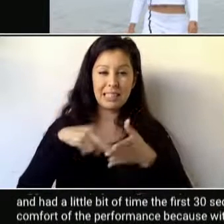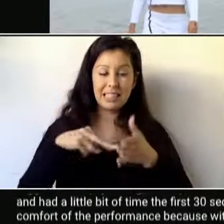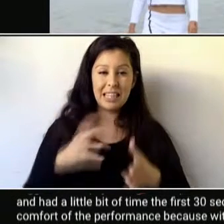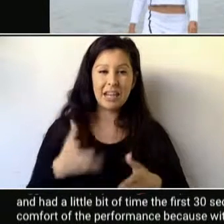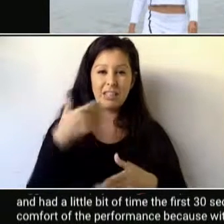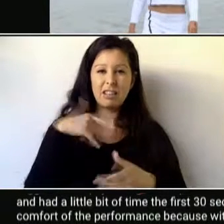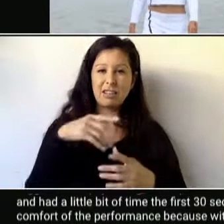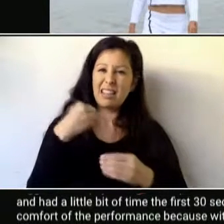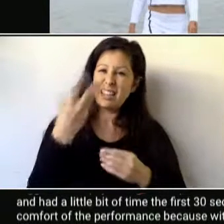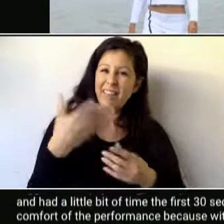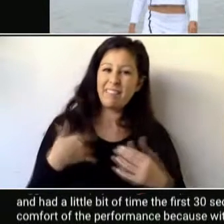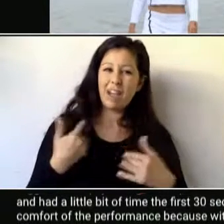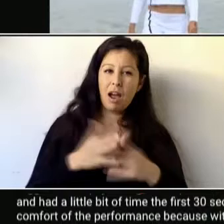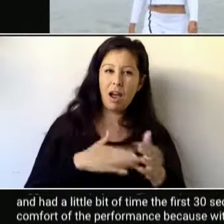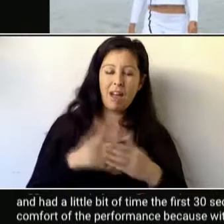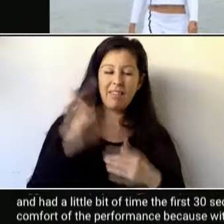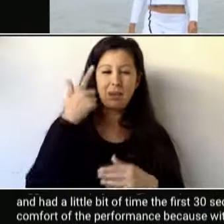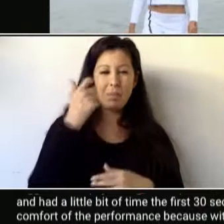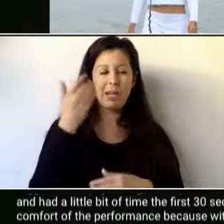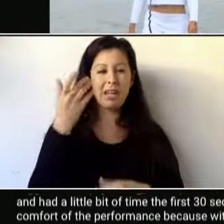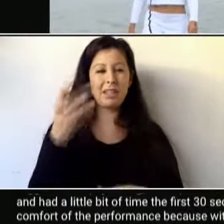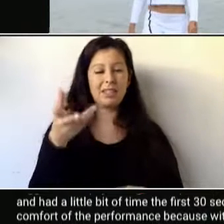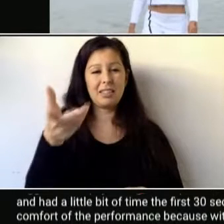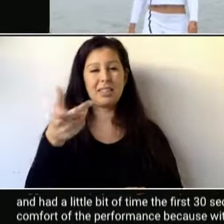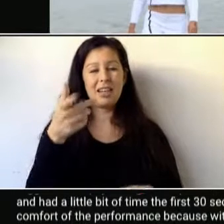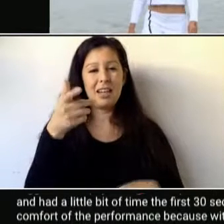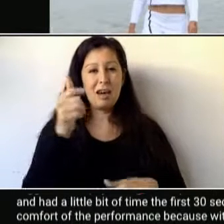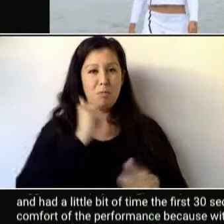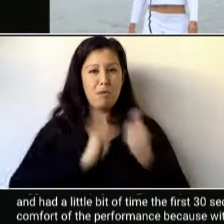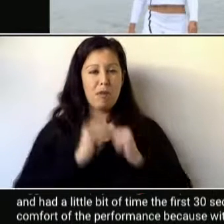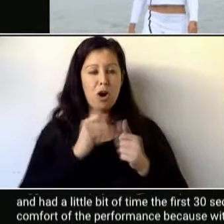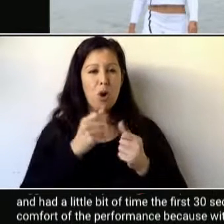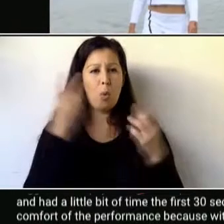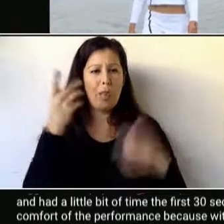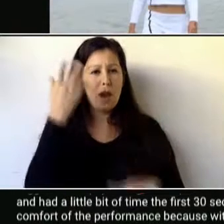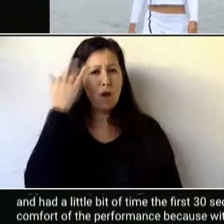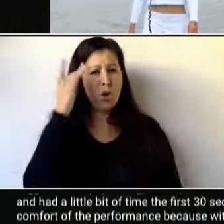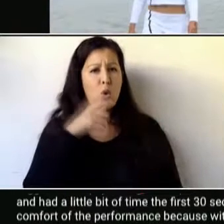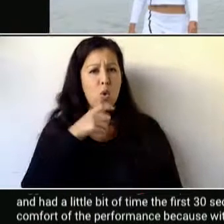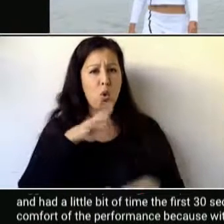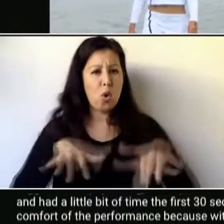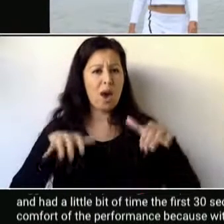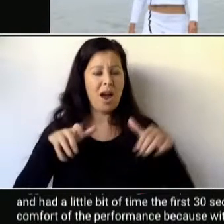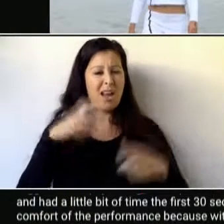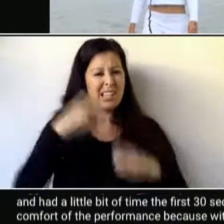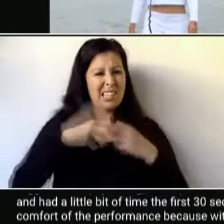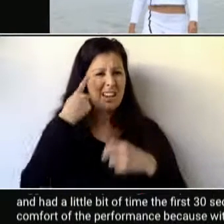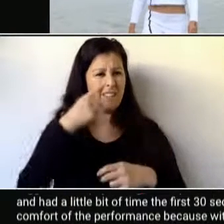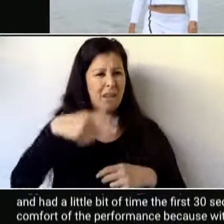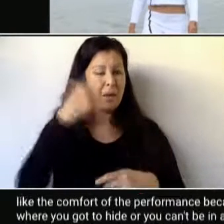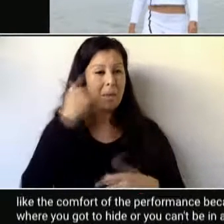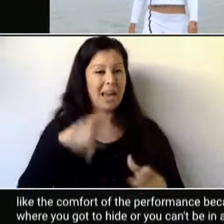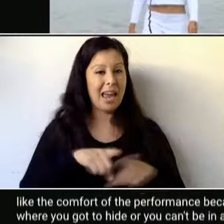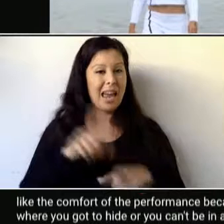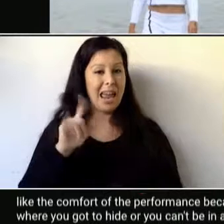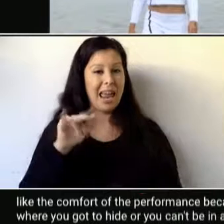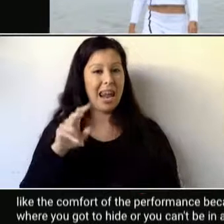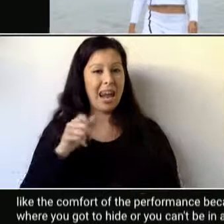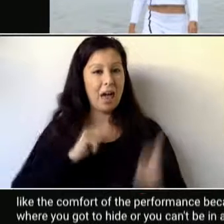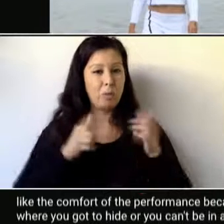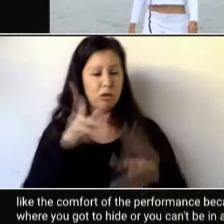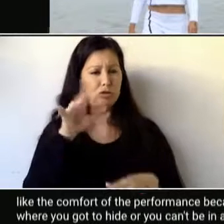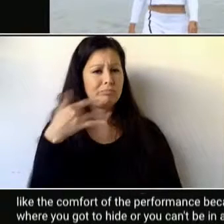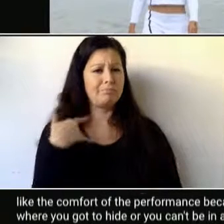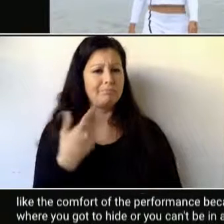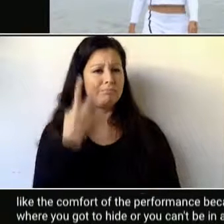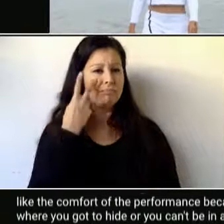performer, performing for an unknowing viewer, like an unknowing eye, is really difficult. Because as a live performer, you can usually see